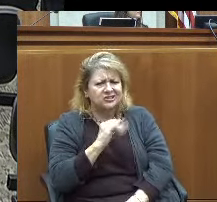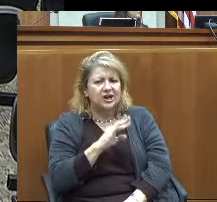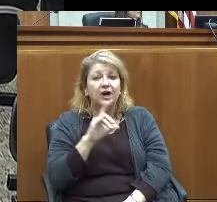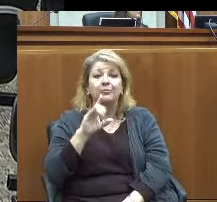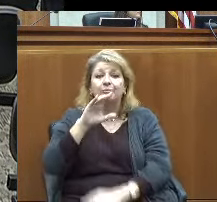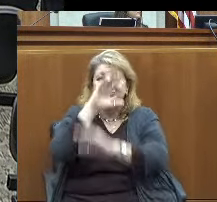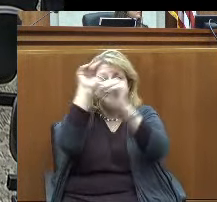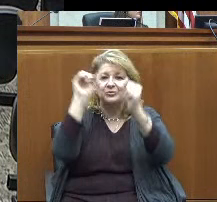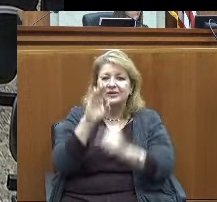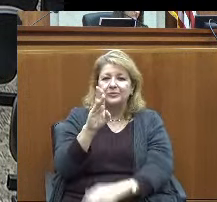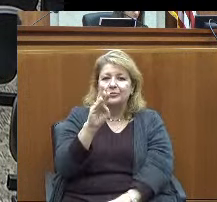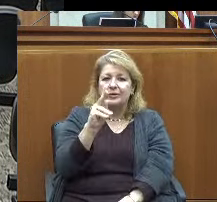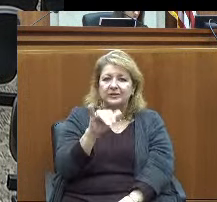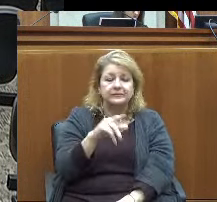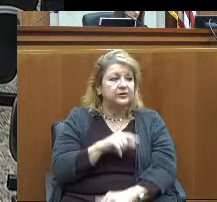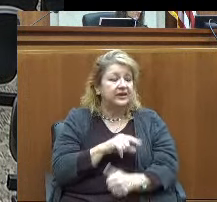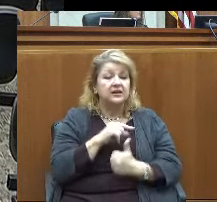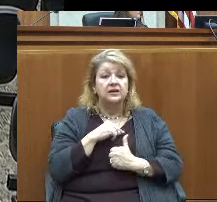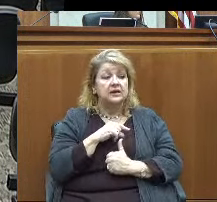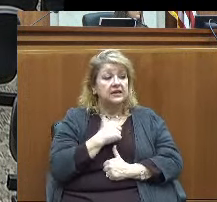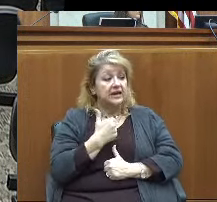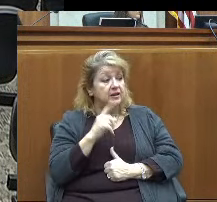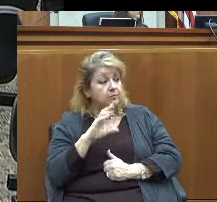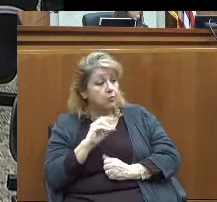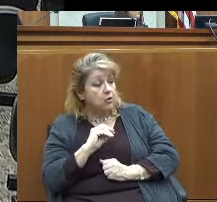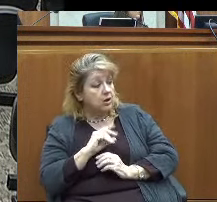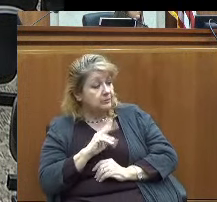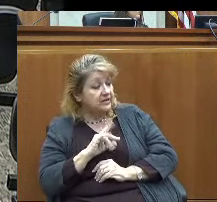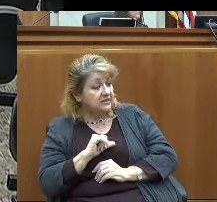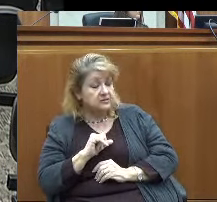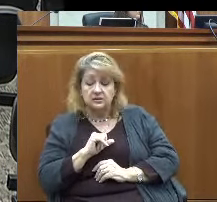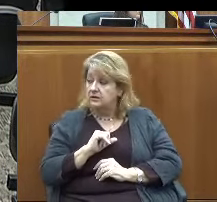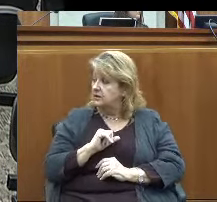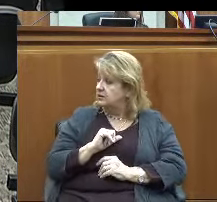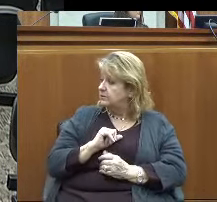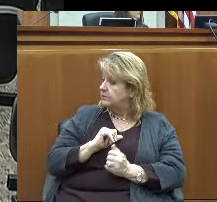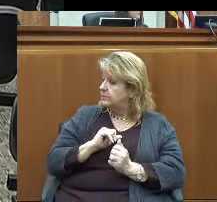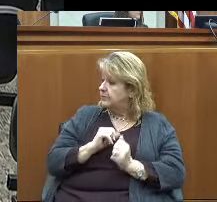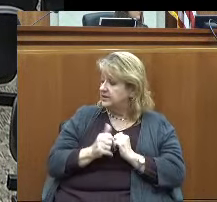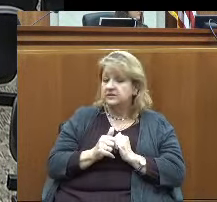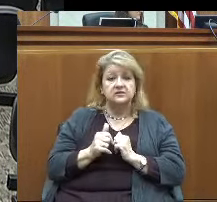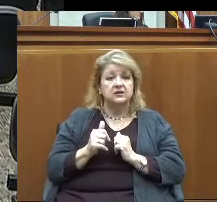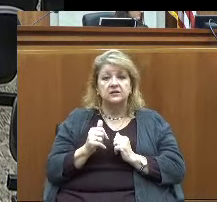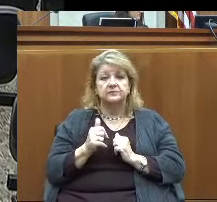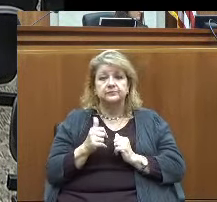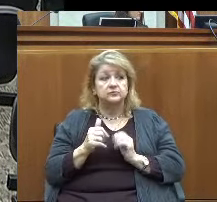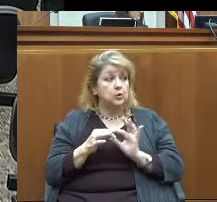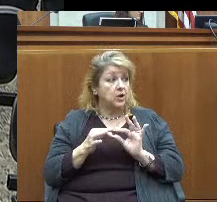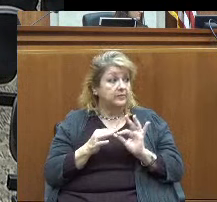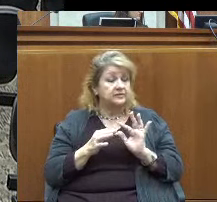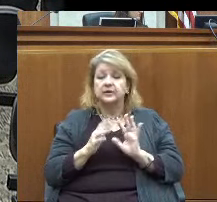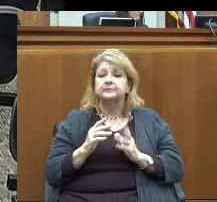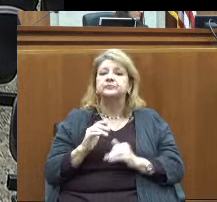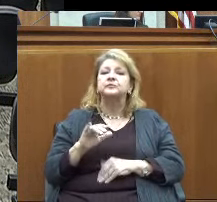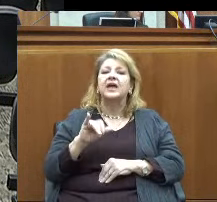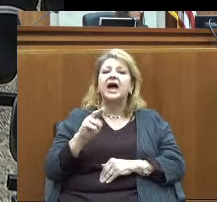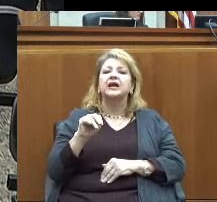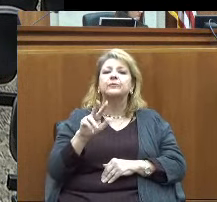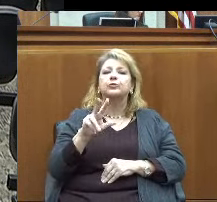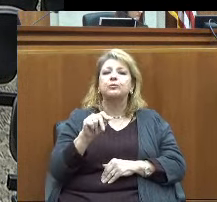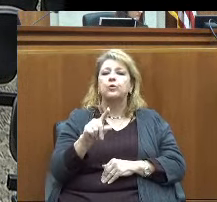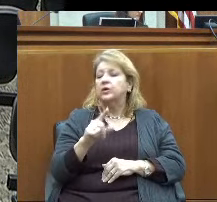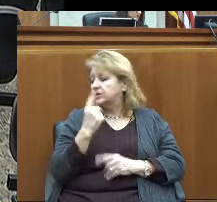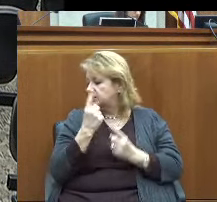No, okay. All right, public comments? No? All right, next item. The next item is on page 2, item